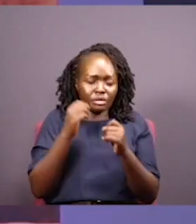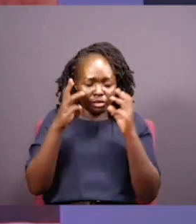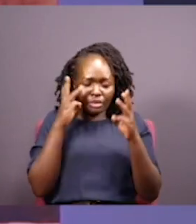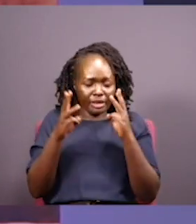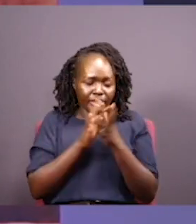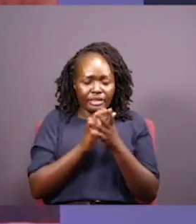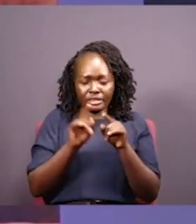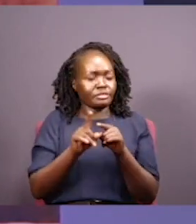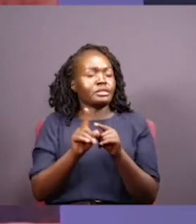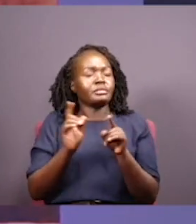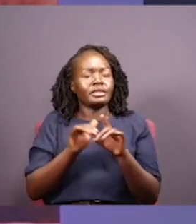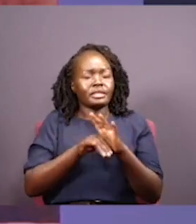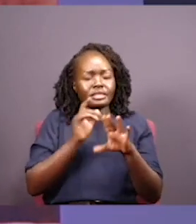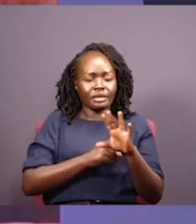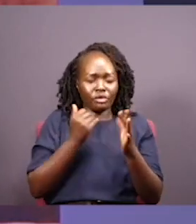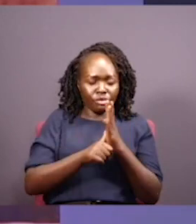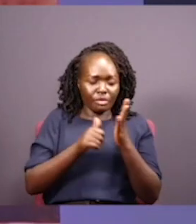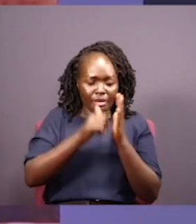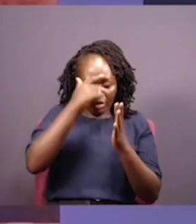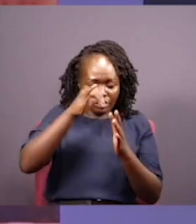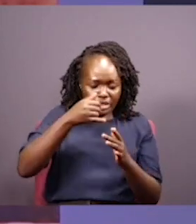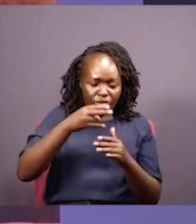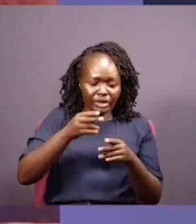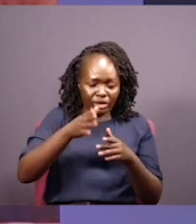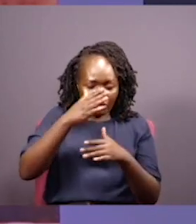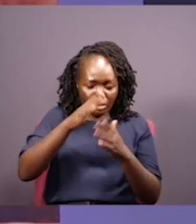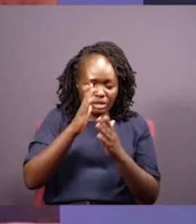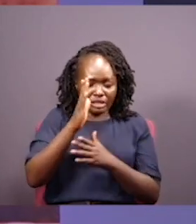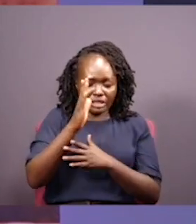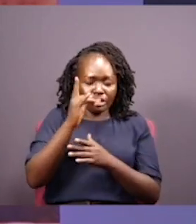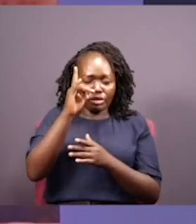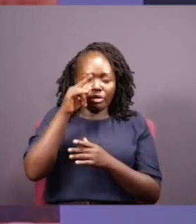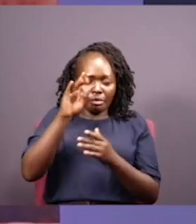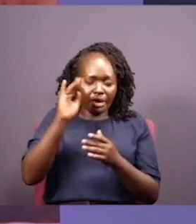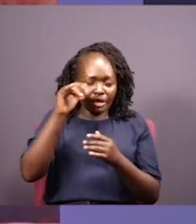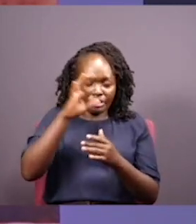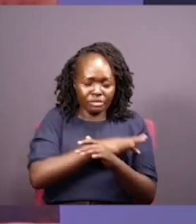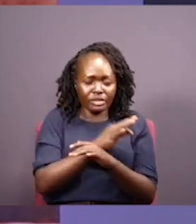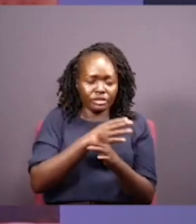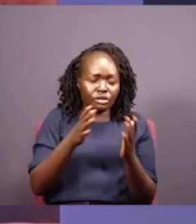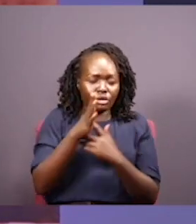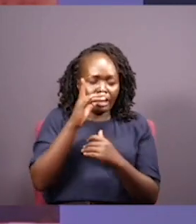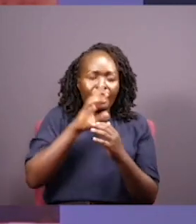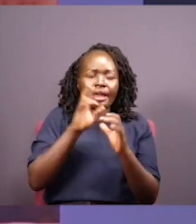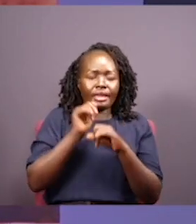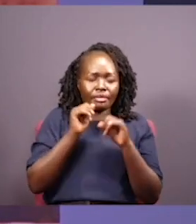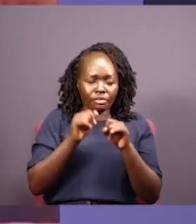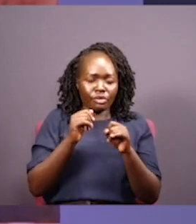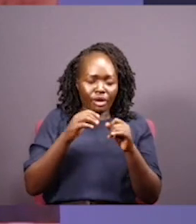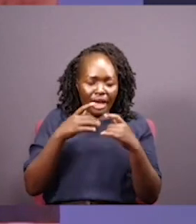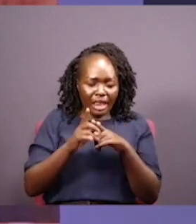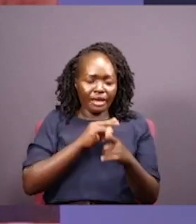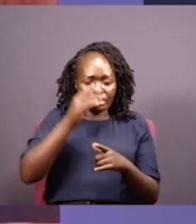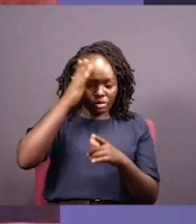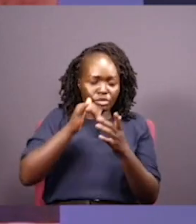of trouble. Because, Jehovah God, you, by your Spirit, Lord God, are able to let us know, Lord Jesus, the things